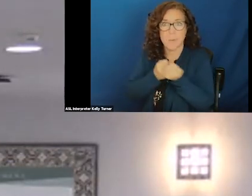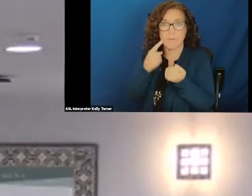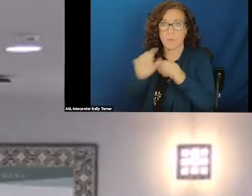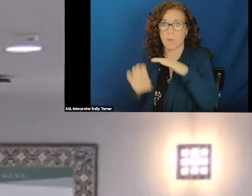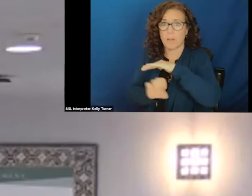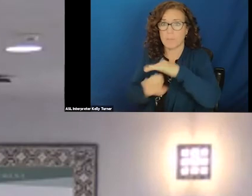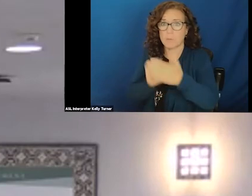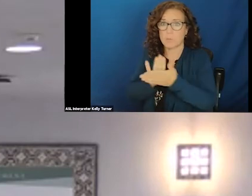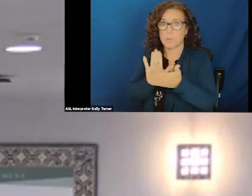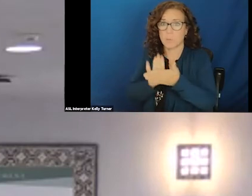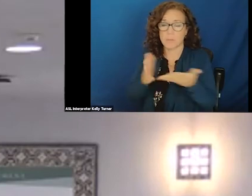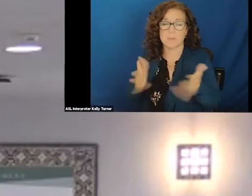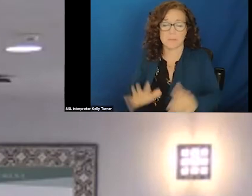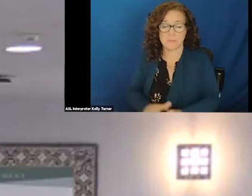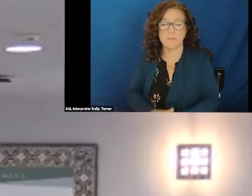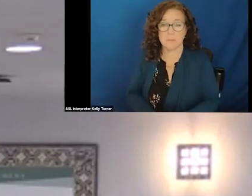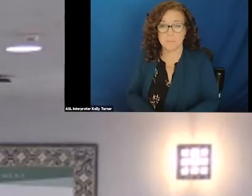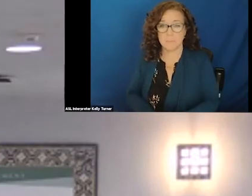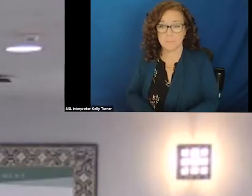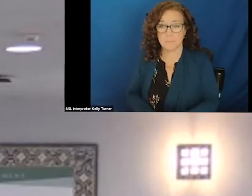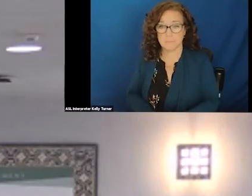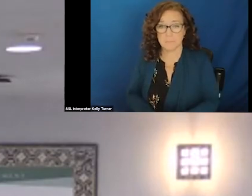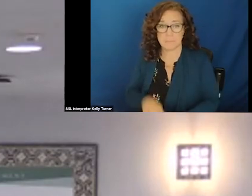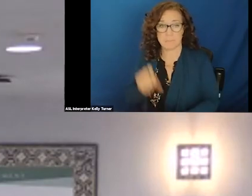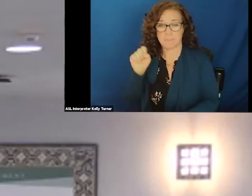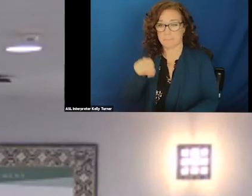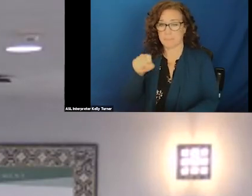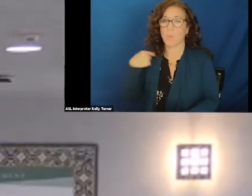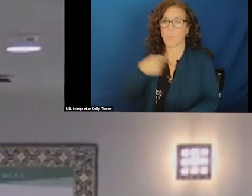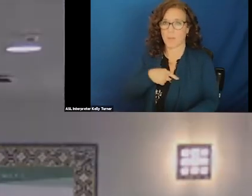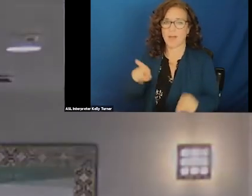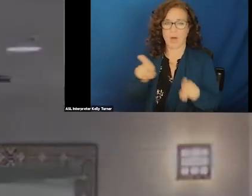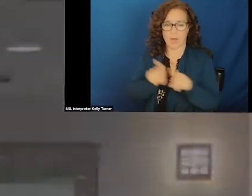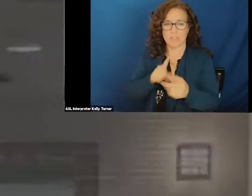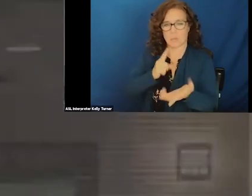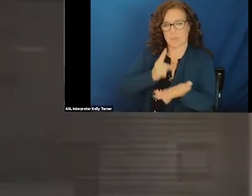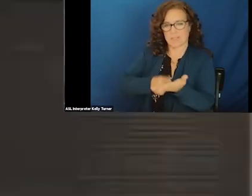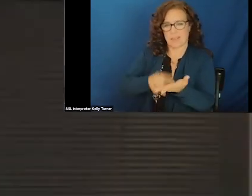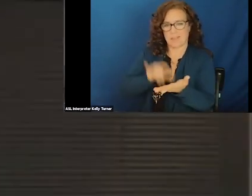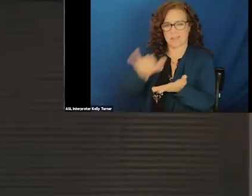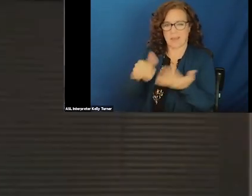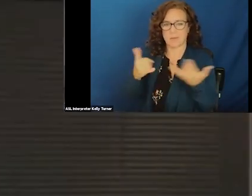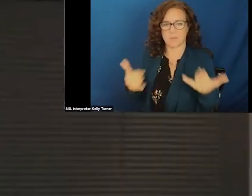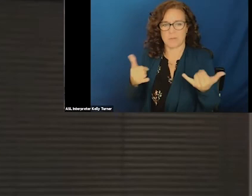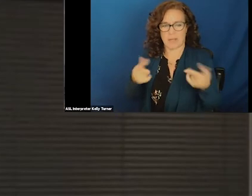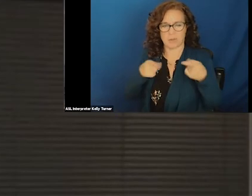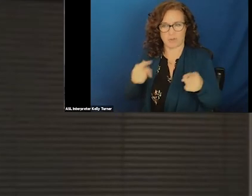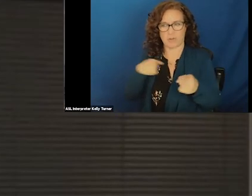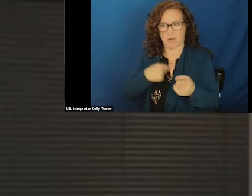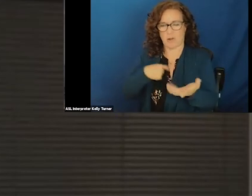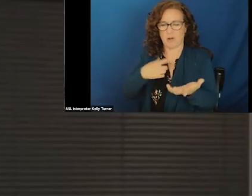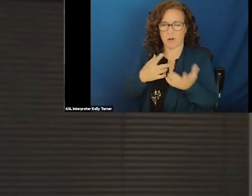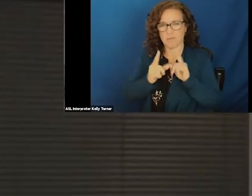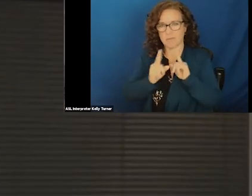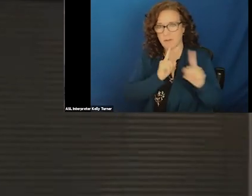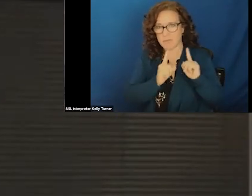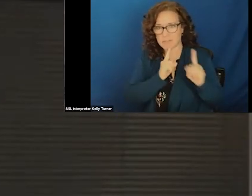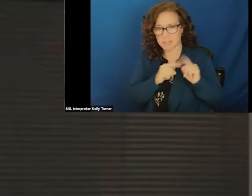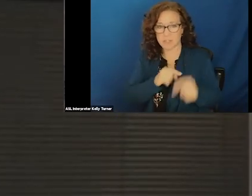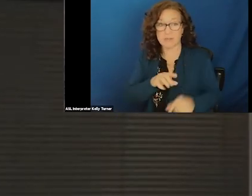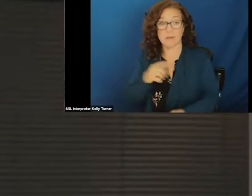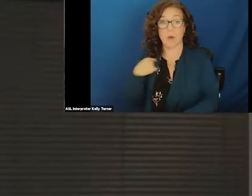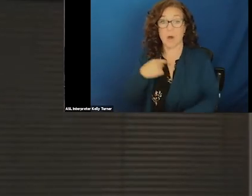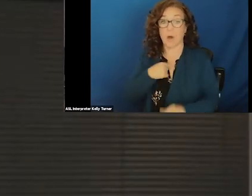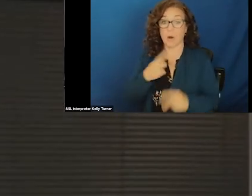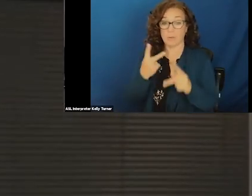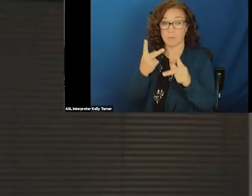conversation. It was the calculation was for the calculation only. Yes. And we know that the schools, they're almost